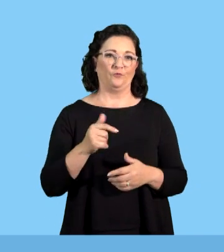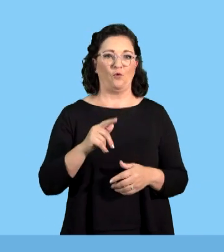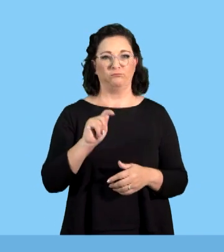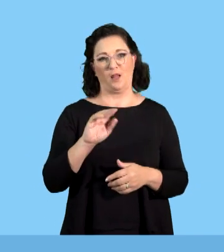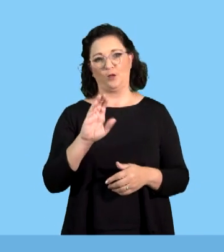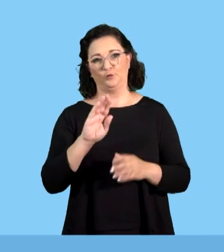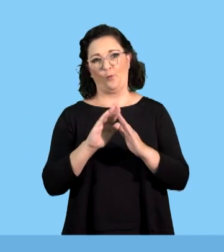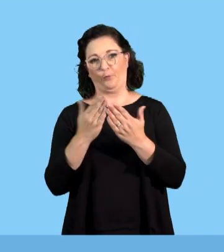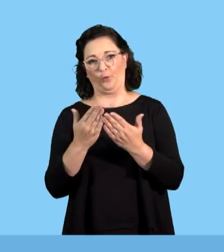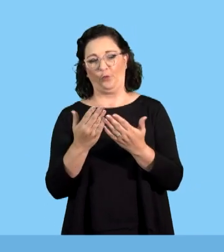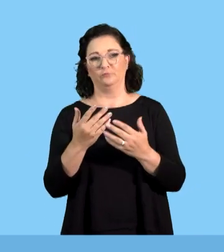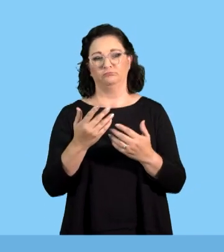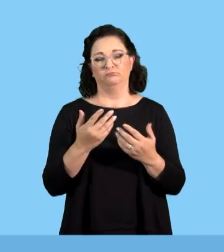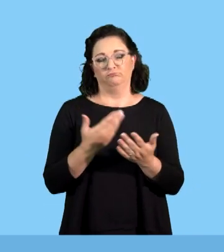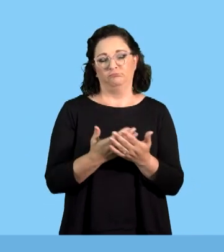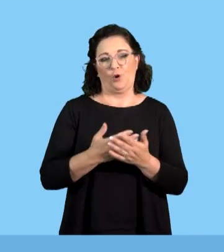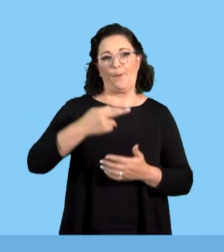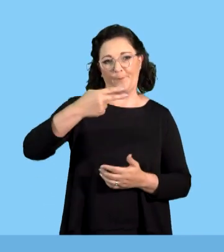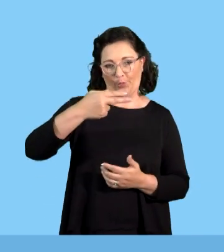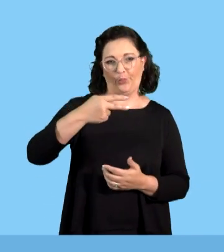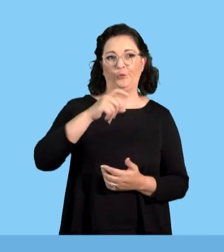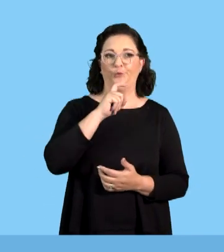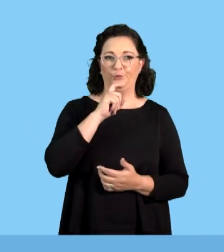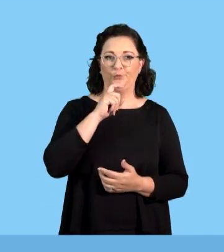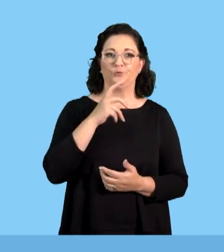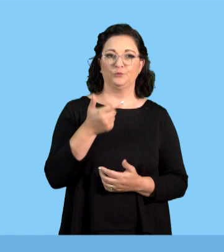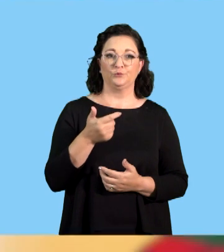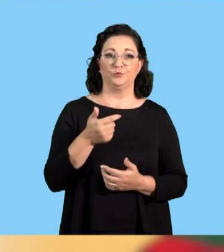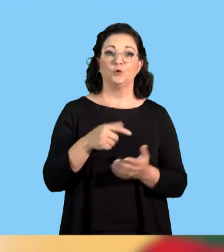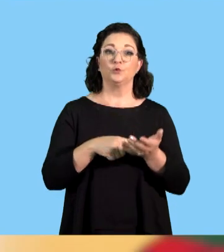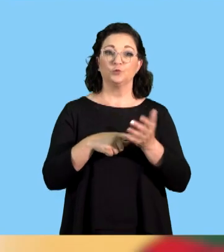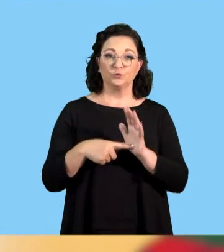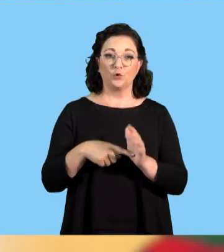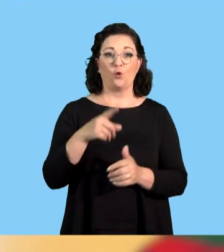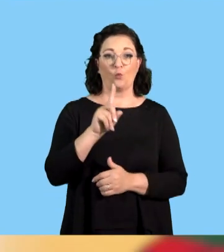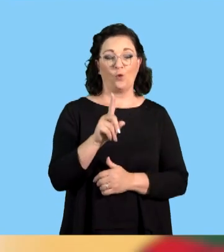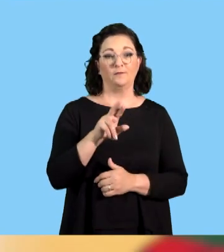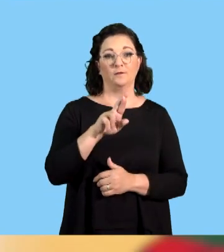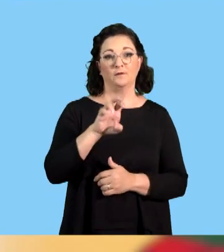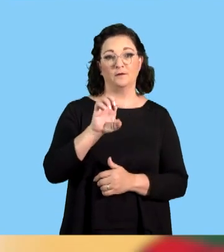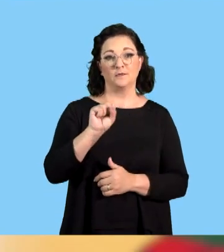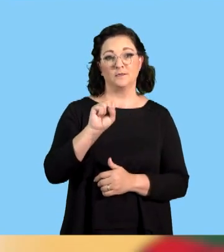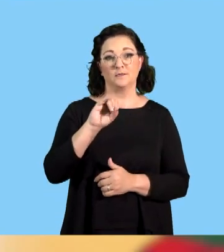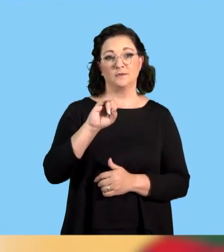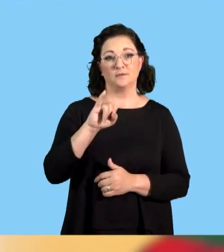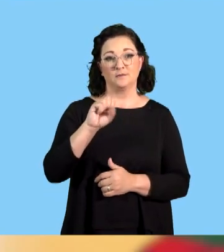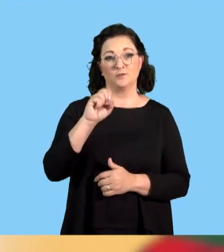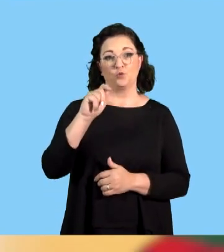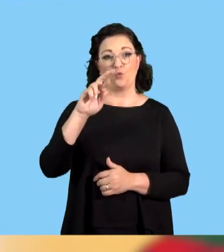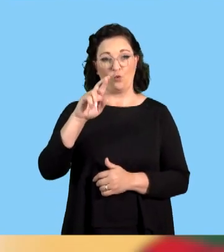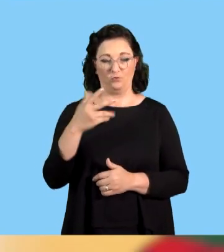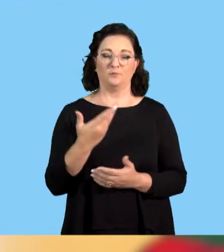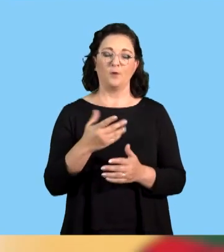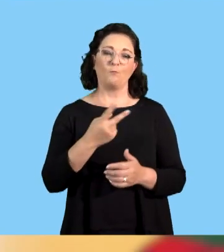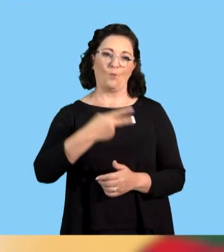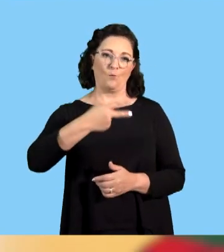it as the first one there or draw it as the second one there. But then keep in mind that both of them, they denote a resistor. So both of them are a symbol